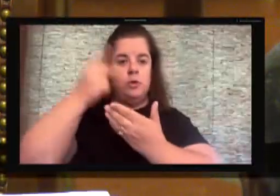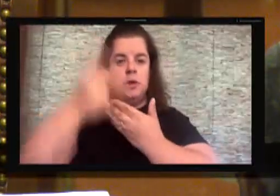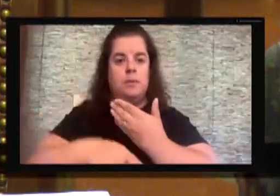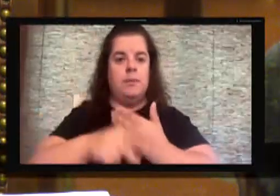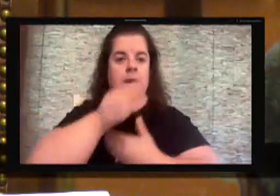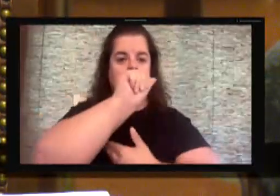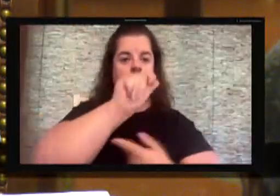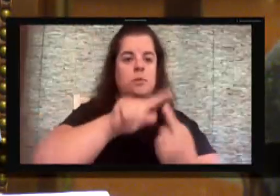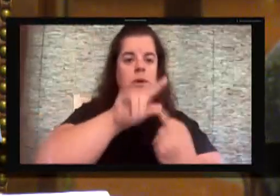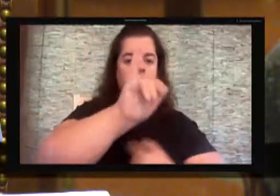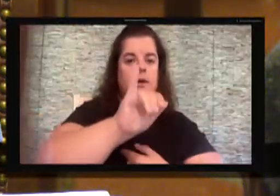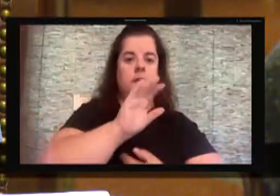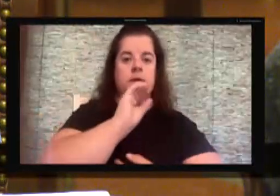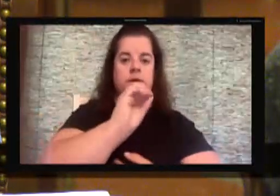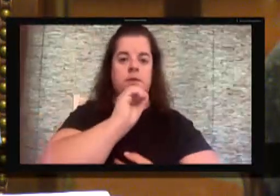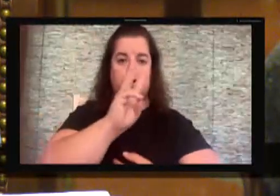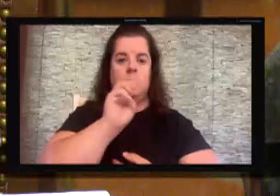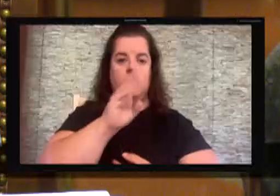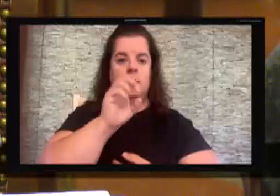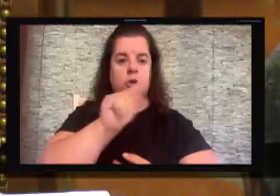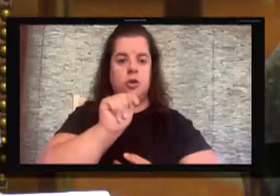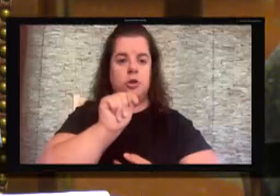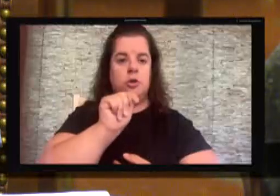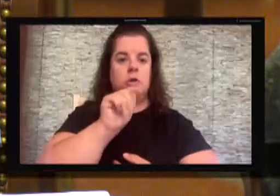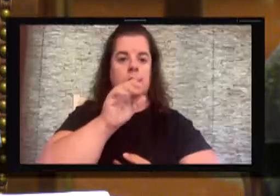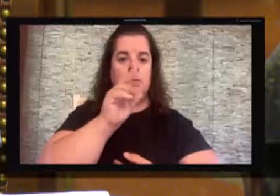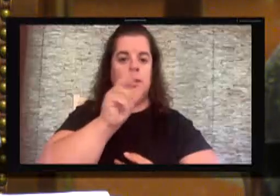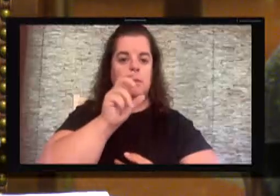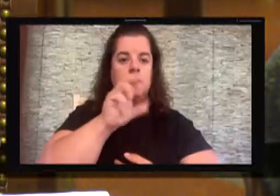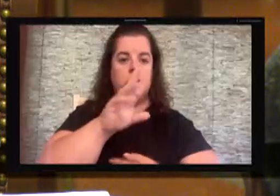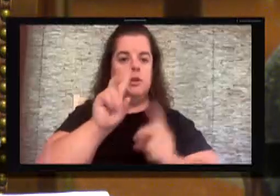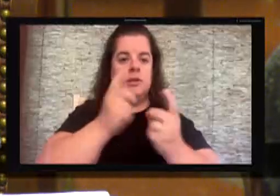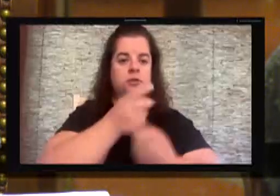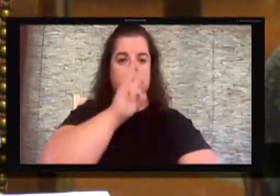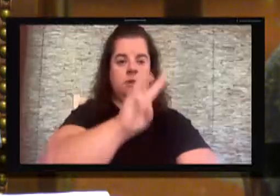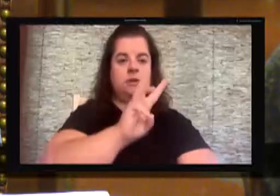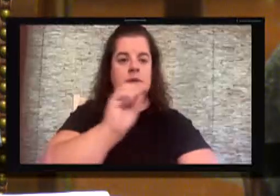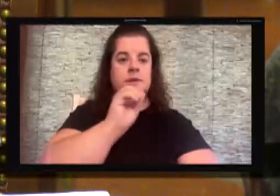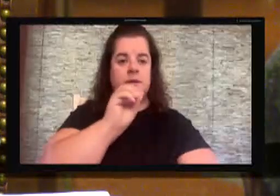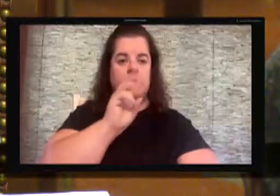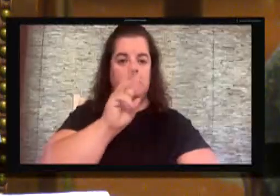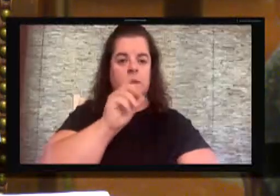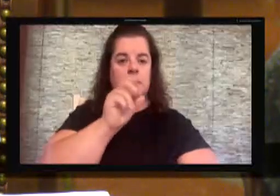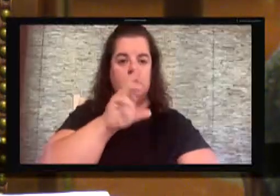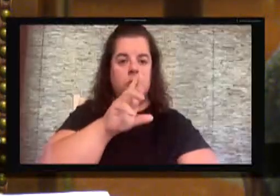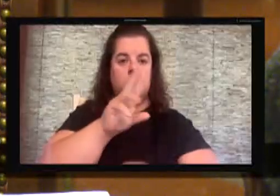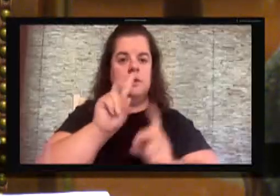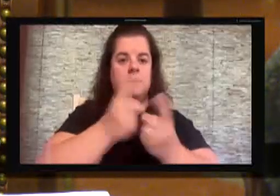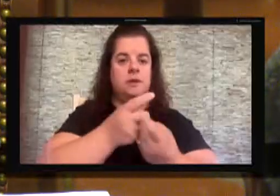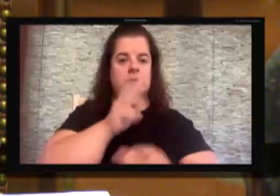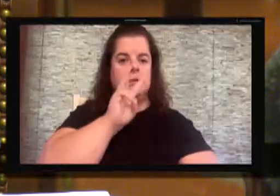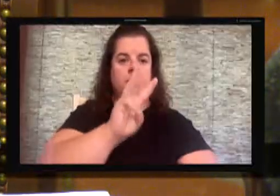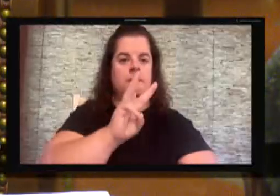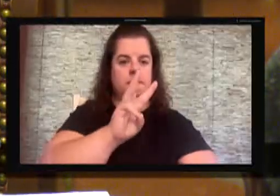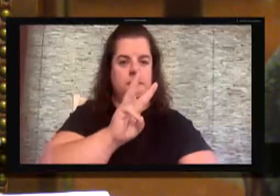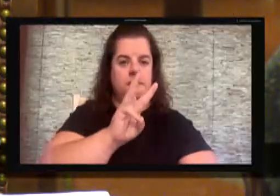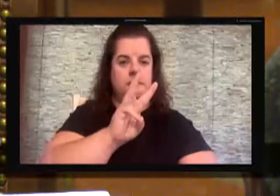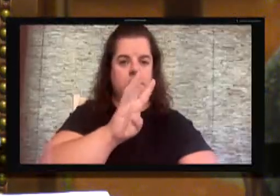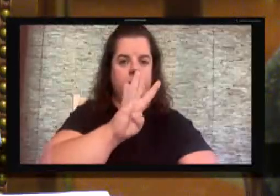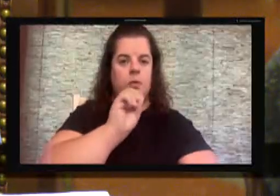A through I. 0 Webster Avenue, Council District 6. 0 Webster Avenue, Council District